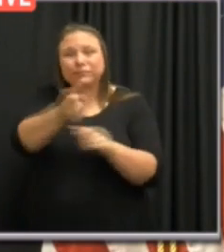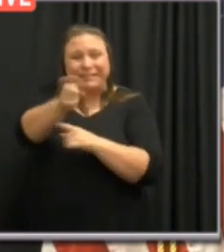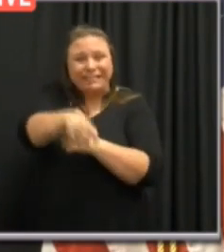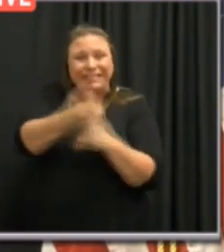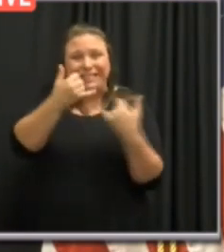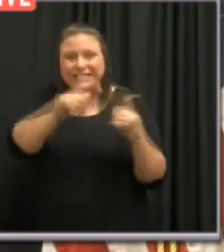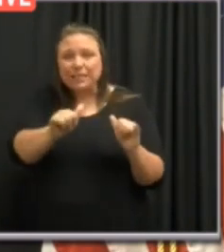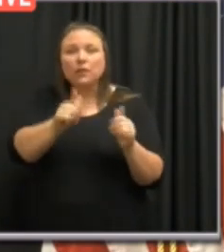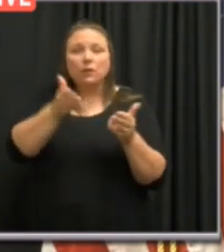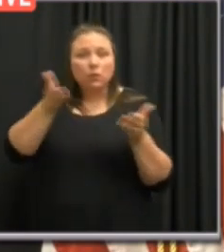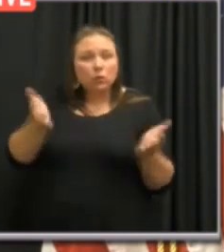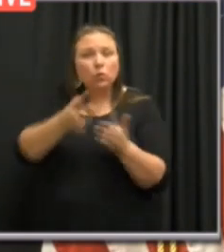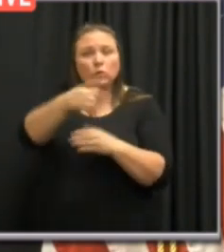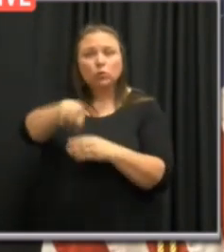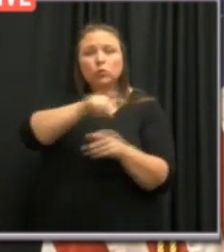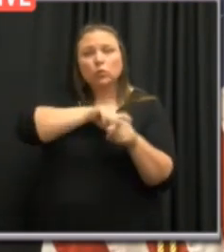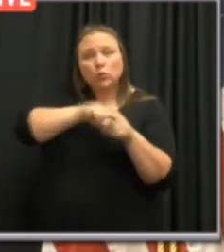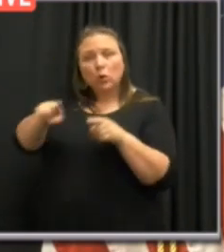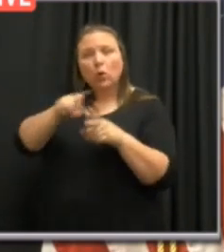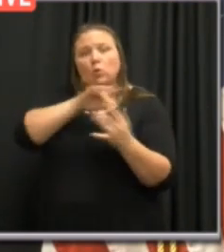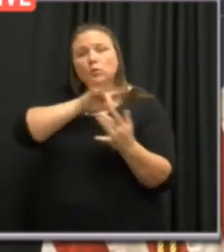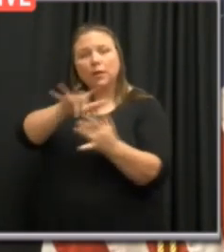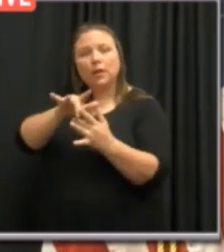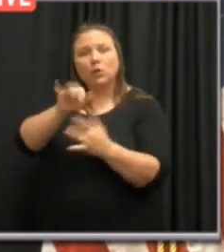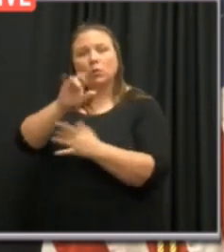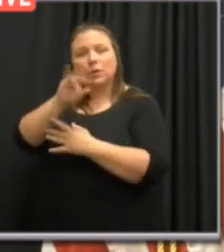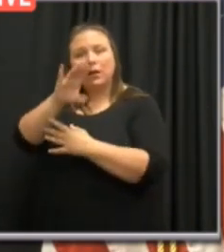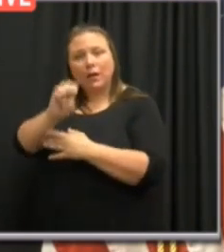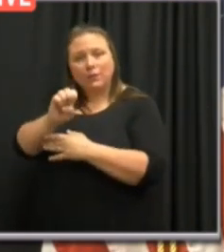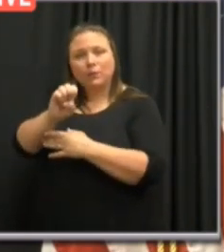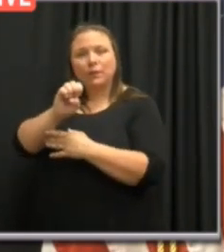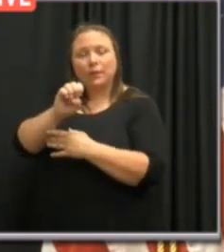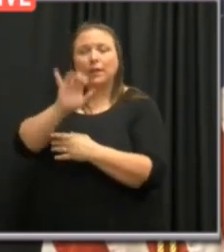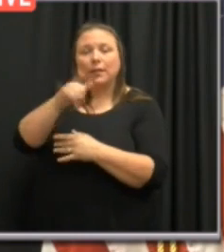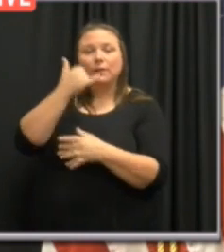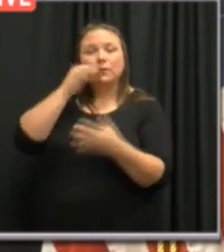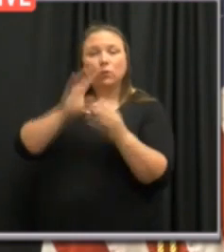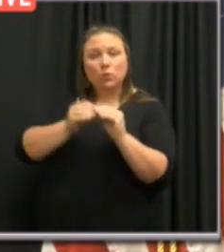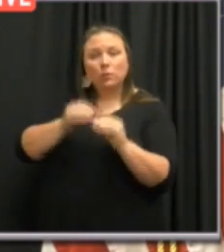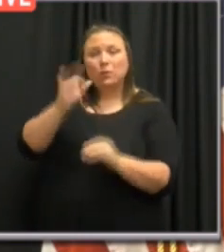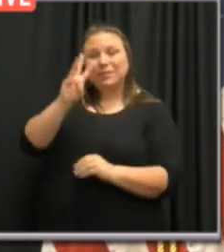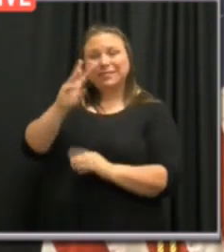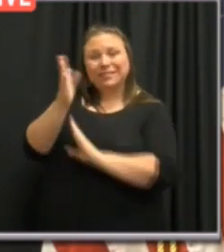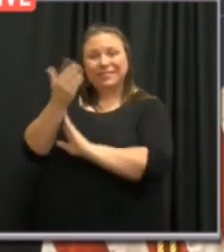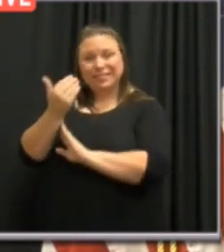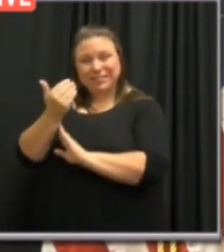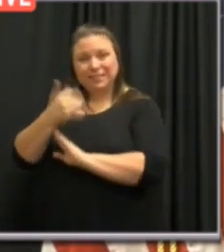we urge you to call the Tornado Recovery Connection. That number is